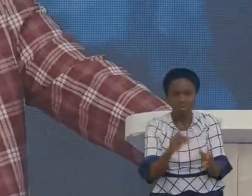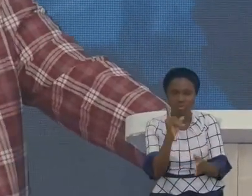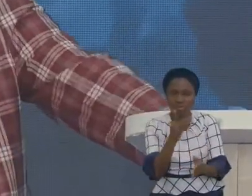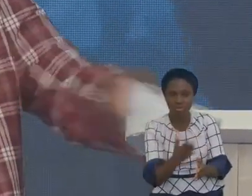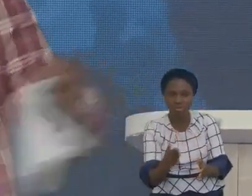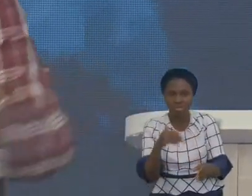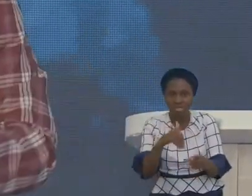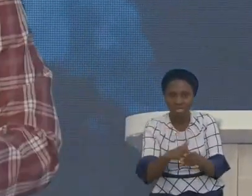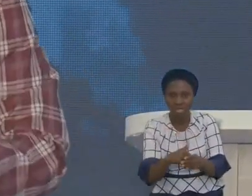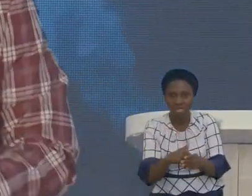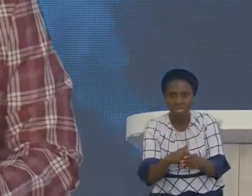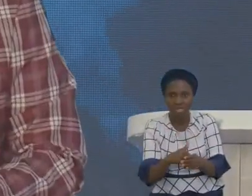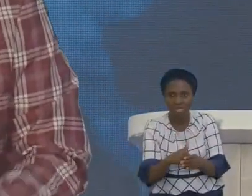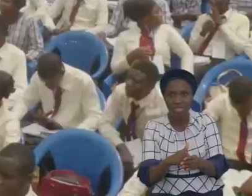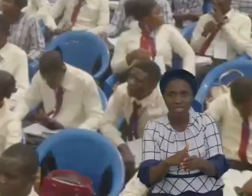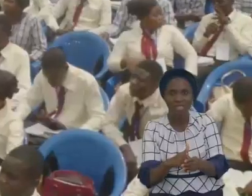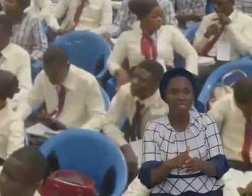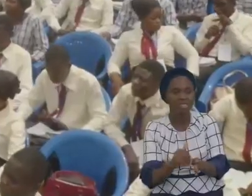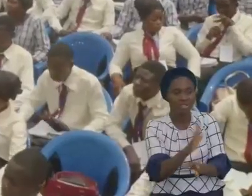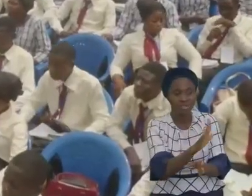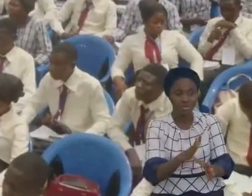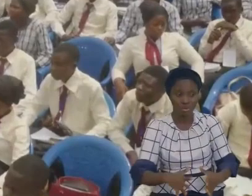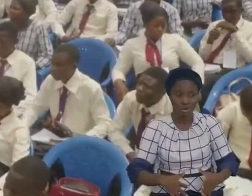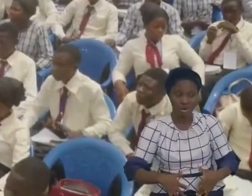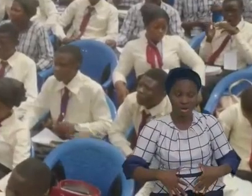in life.